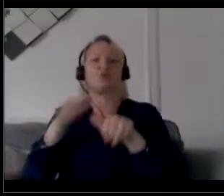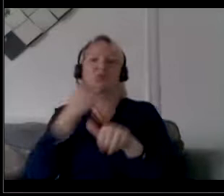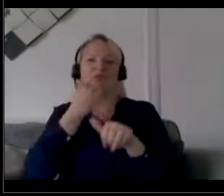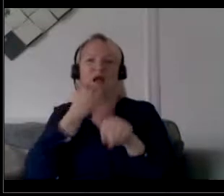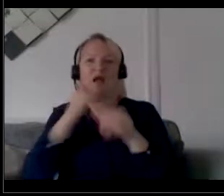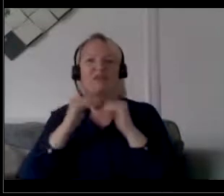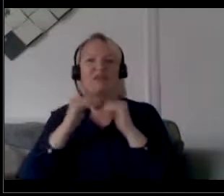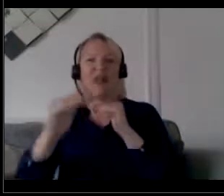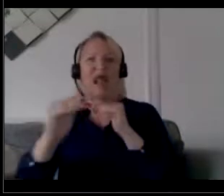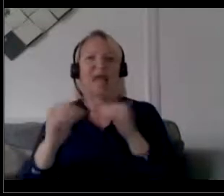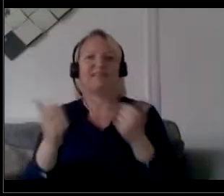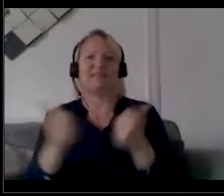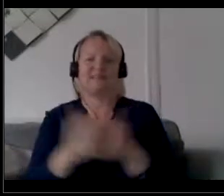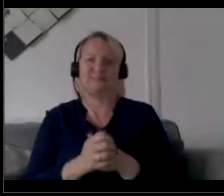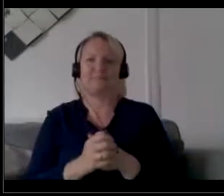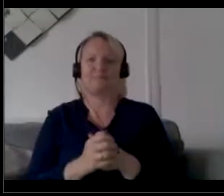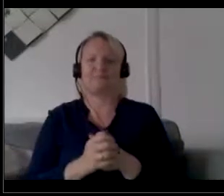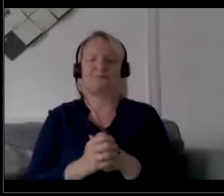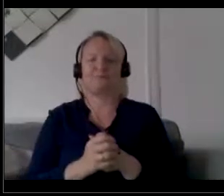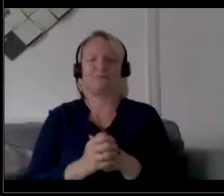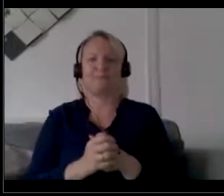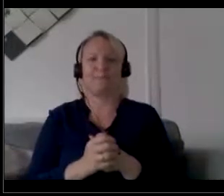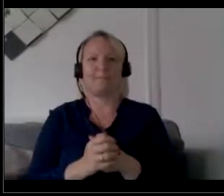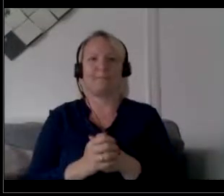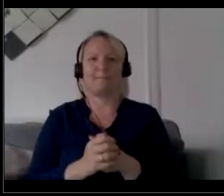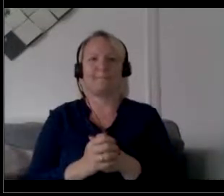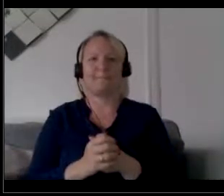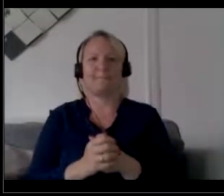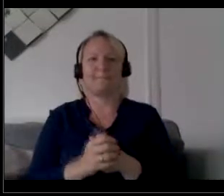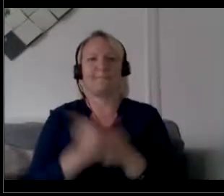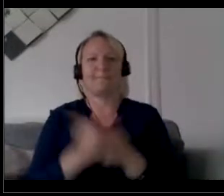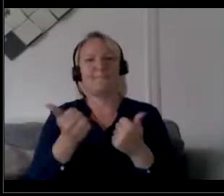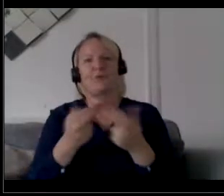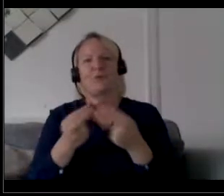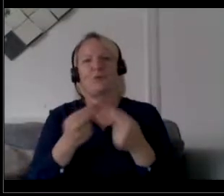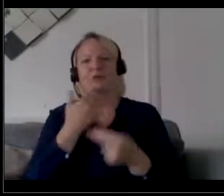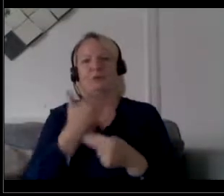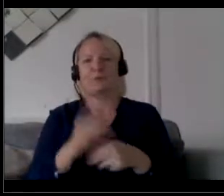take to the north of the A13. Good news, thank you.